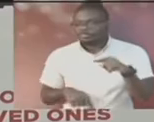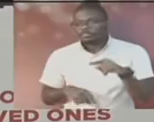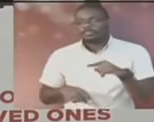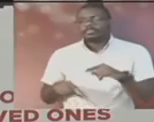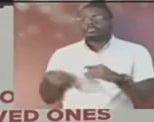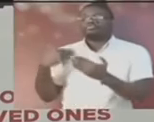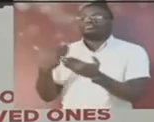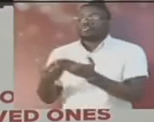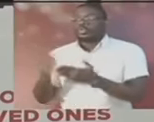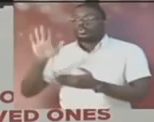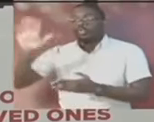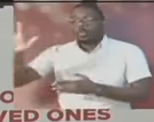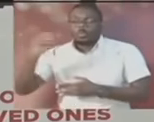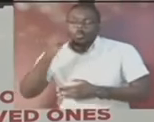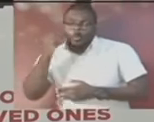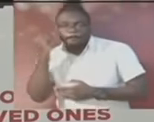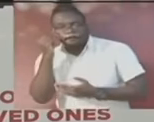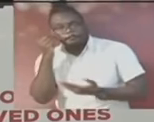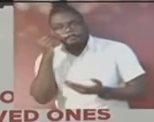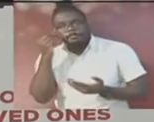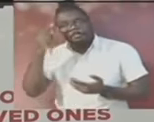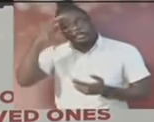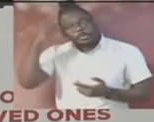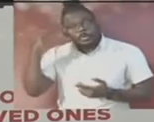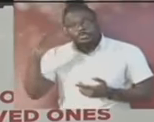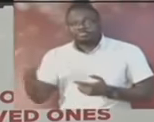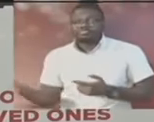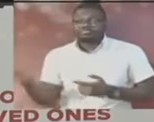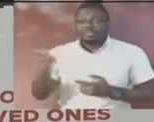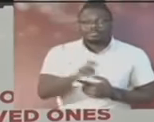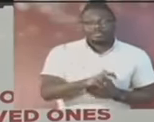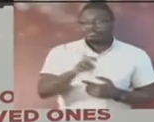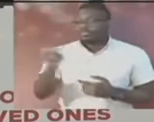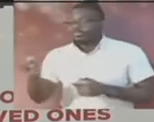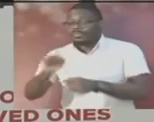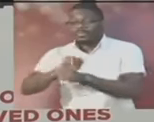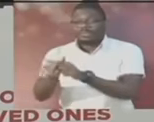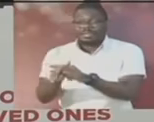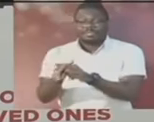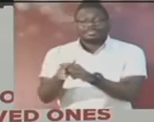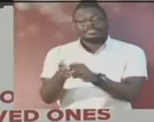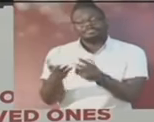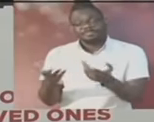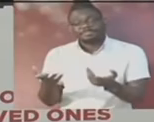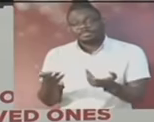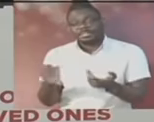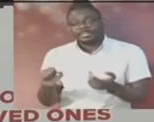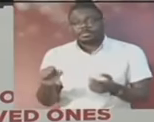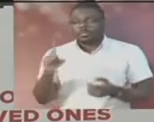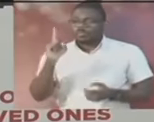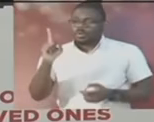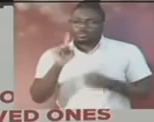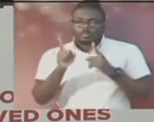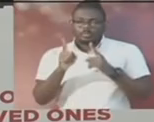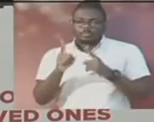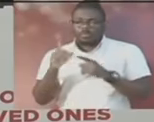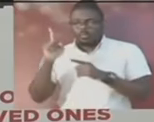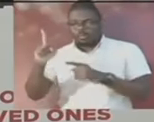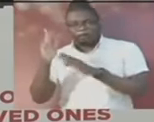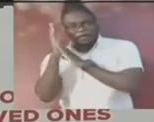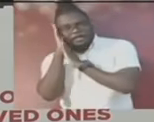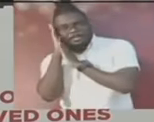patients. So again, I would like to remind the population that a bed is not simply a bed. At the Ministry of